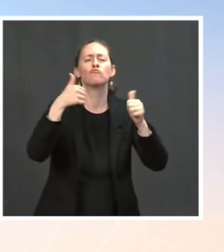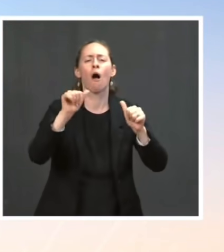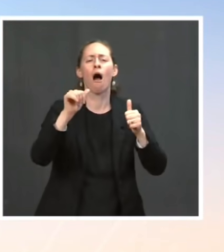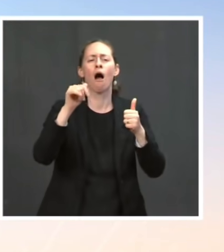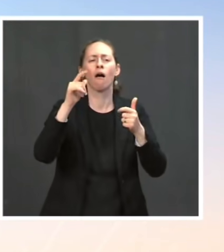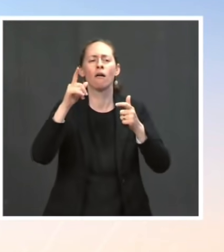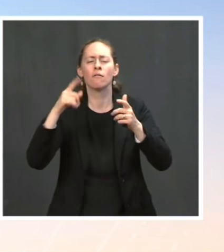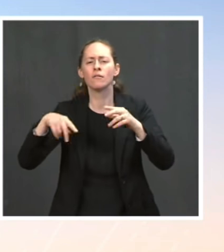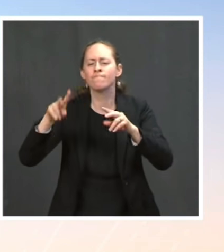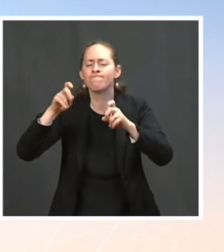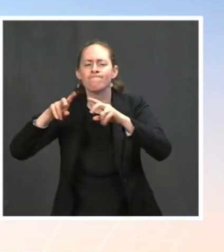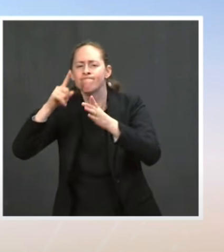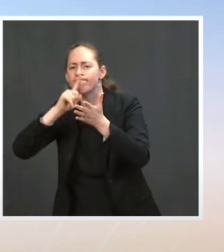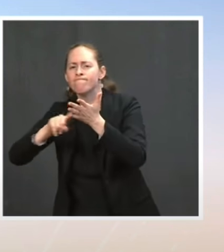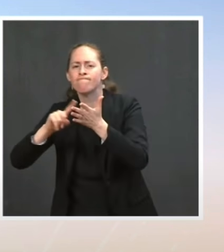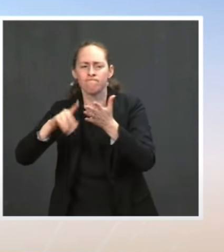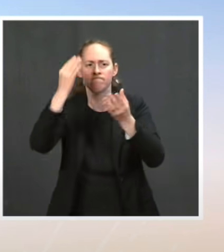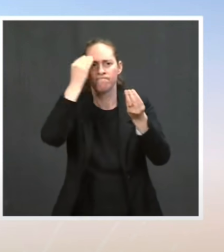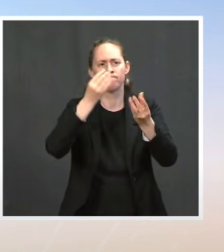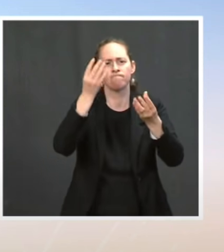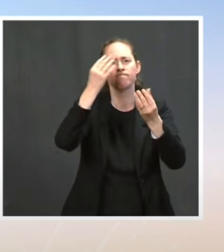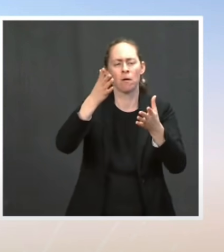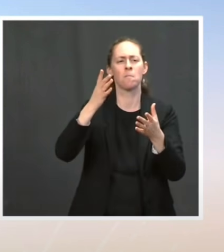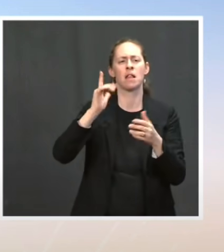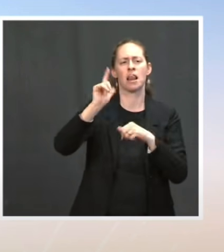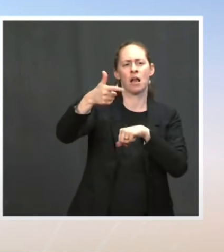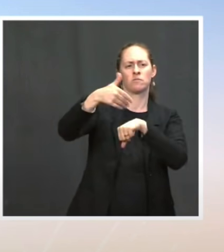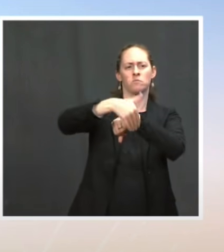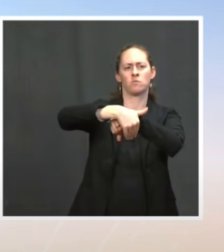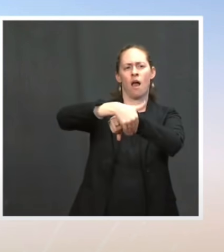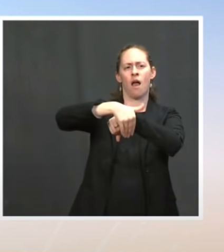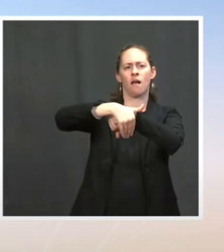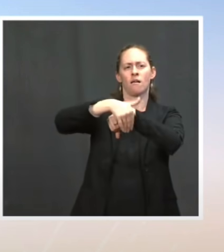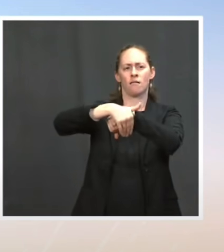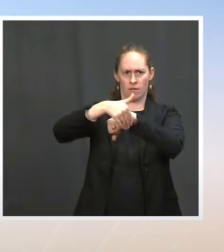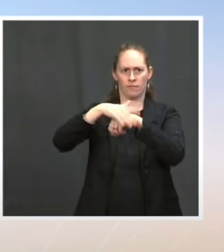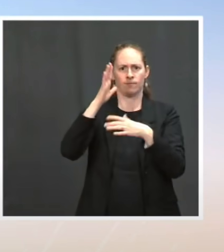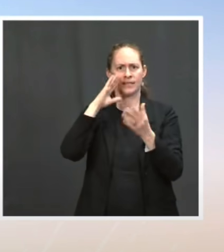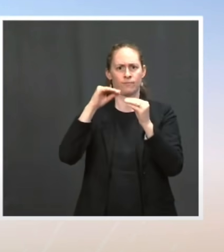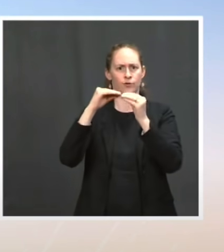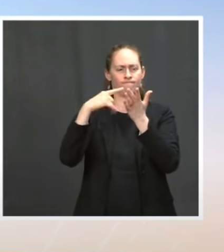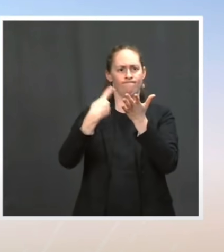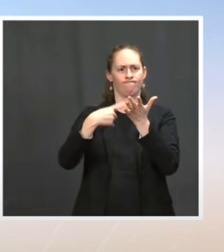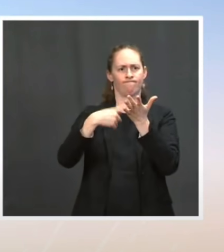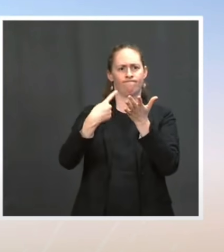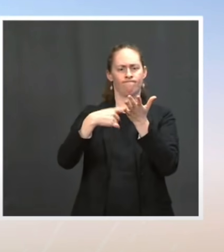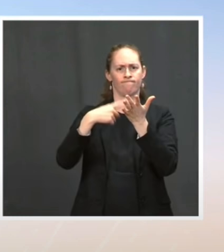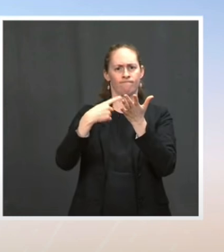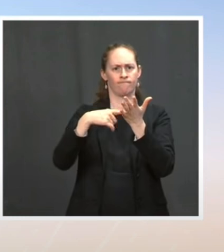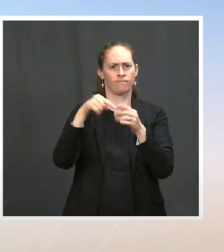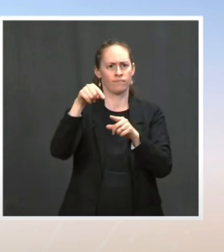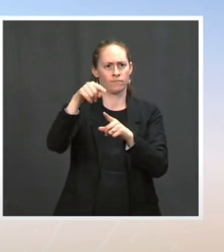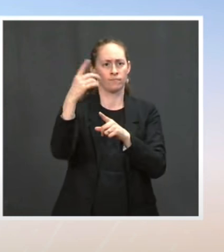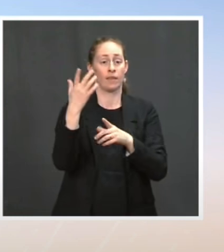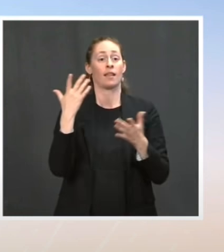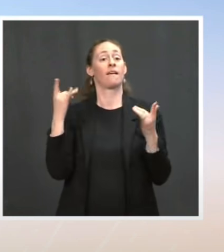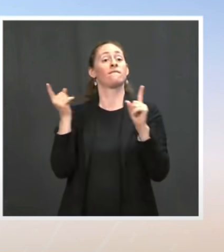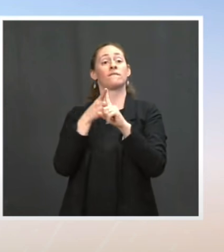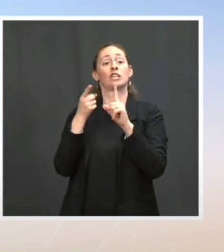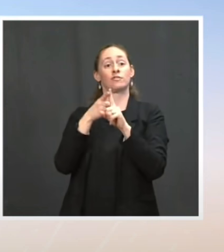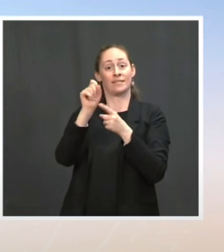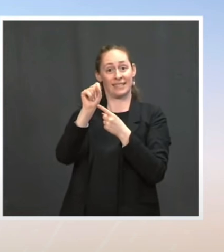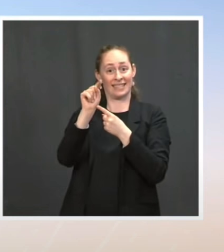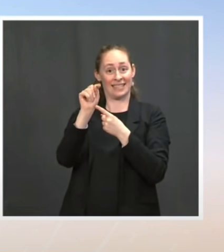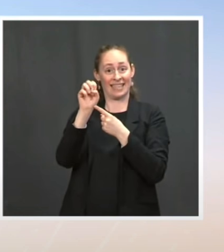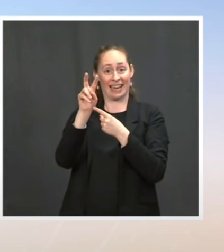there's a briefing later tonight as well. First, Steve, you have covered many presidents who have delivered these